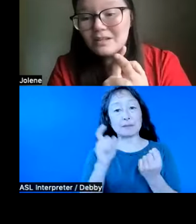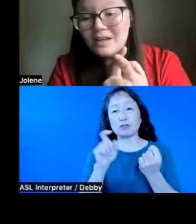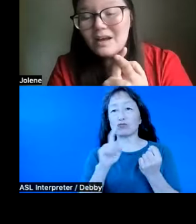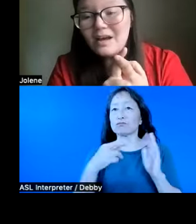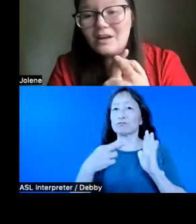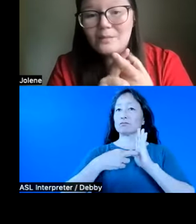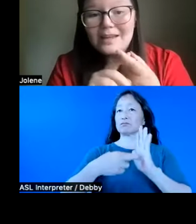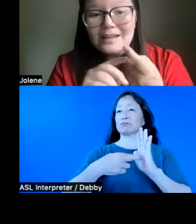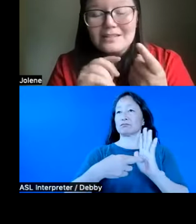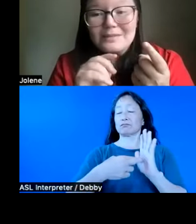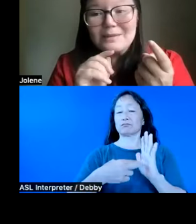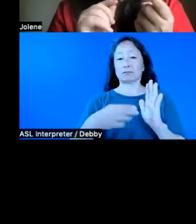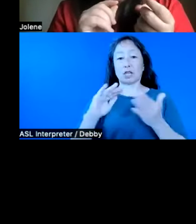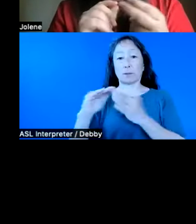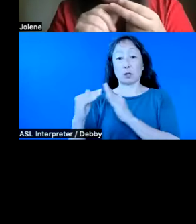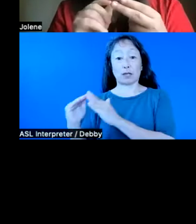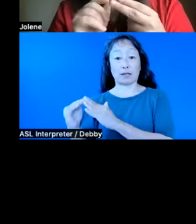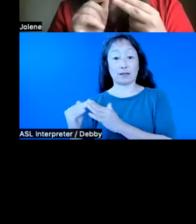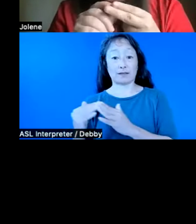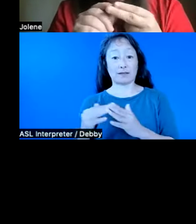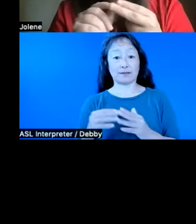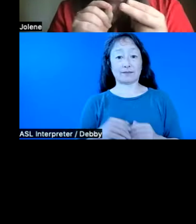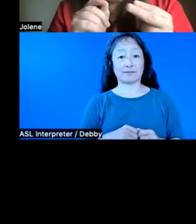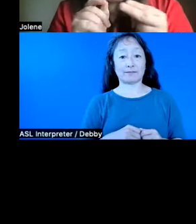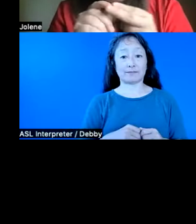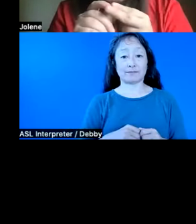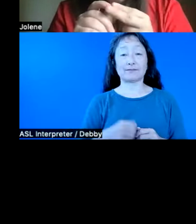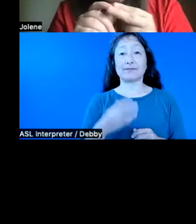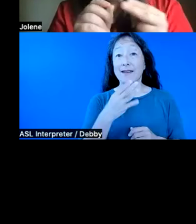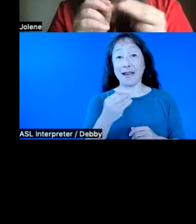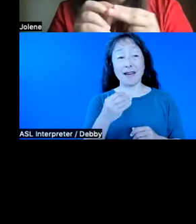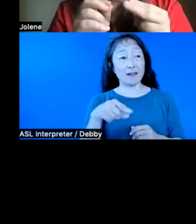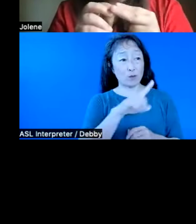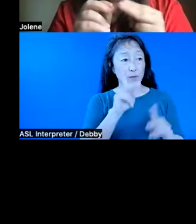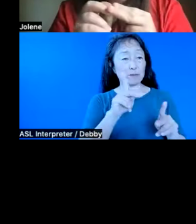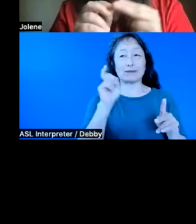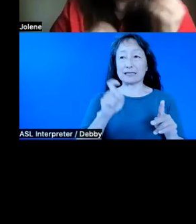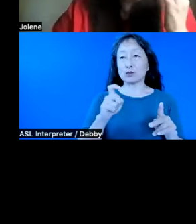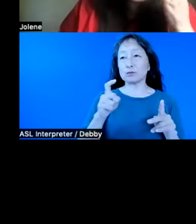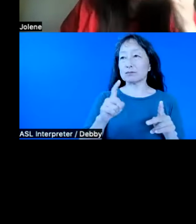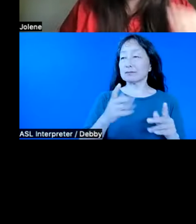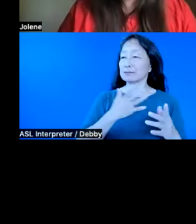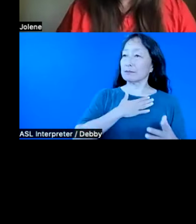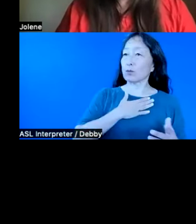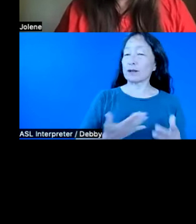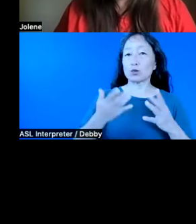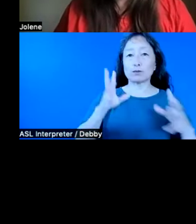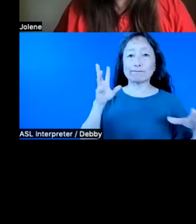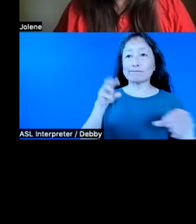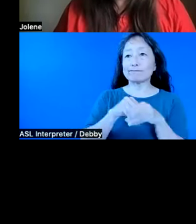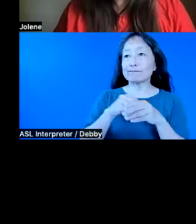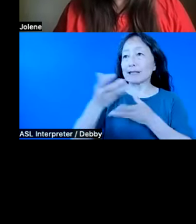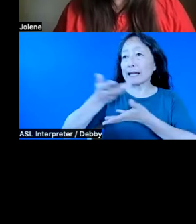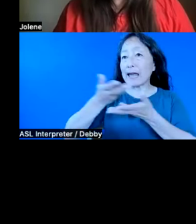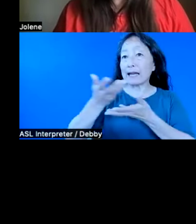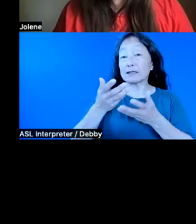community, and some people who are willing to be engaged both on the individual level as well as within their systems.